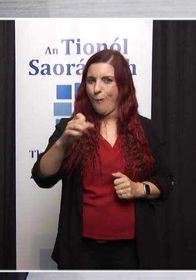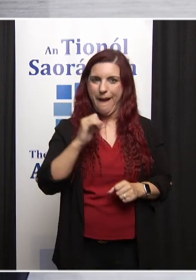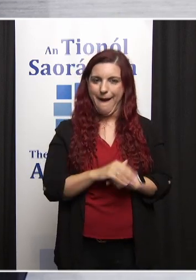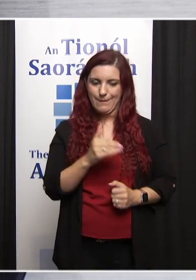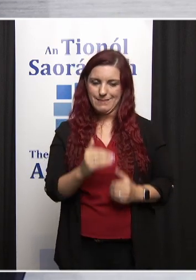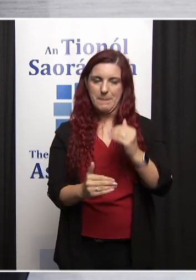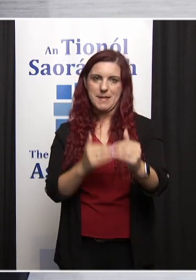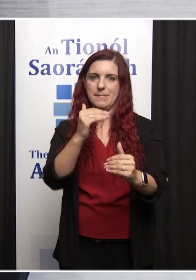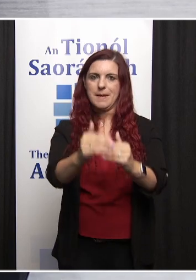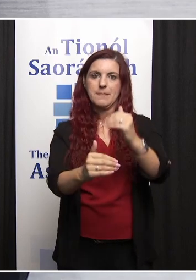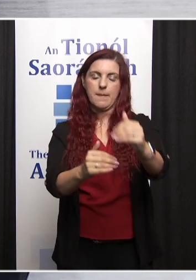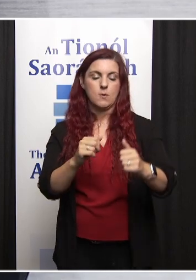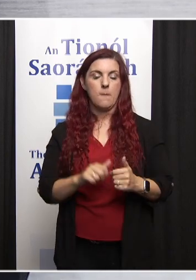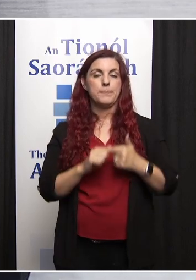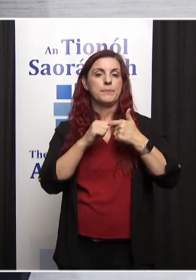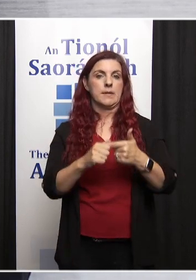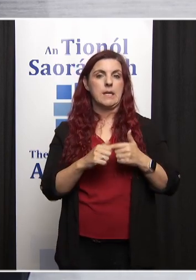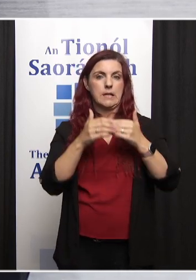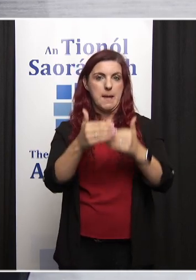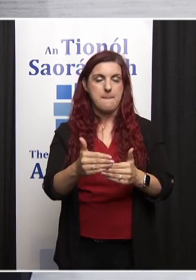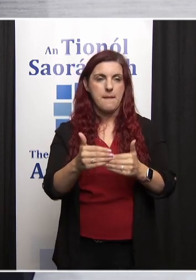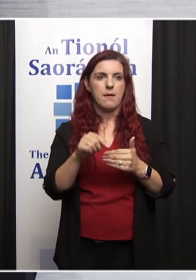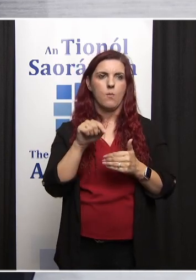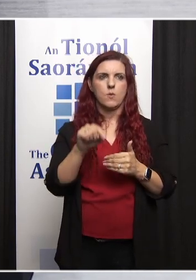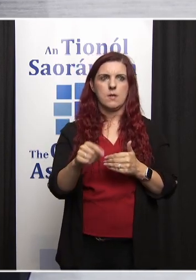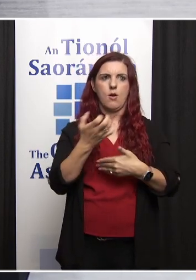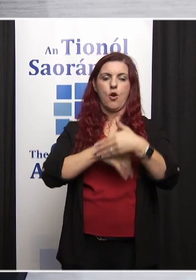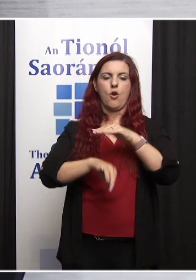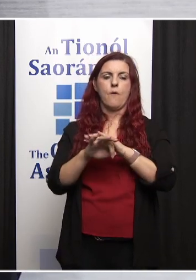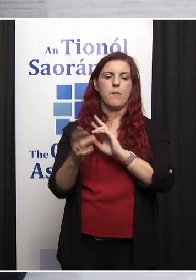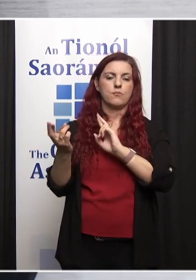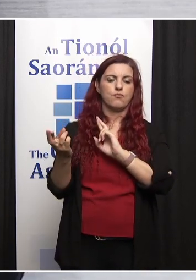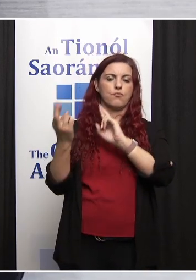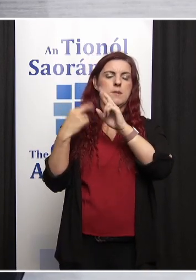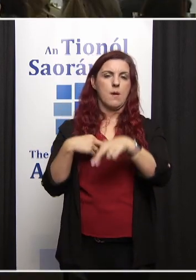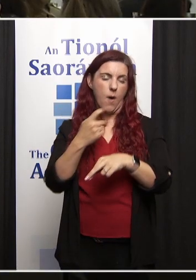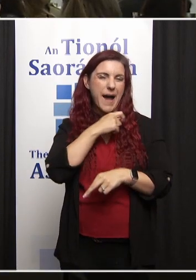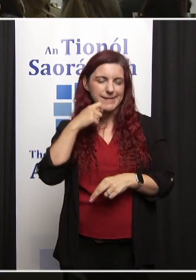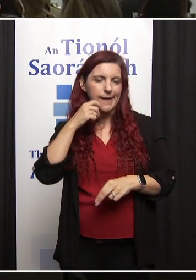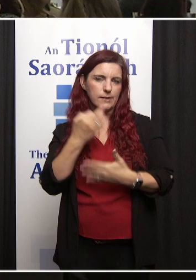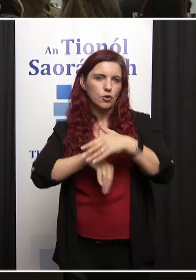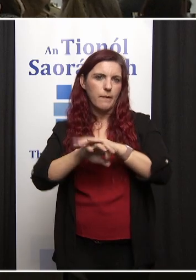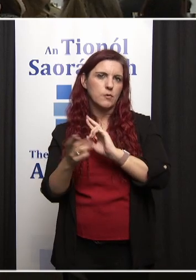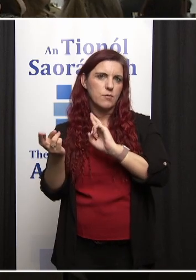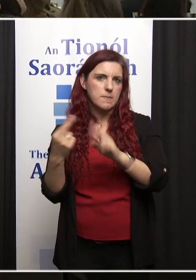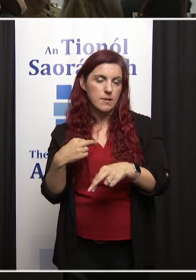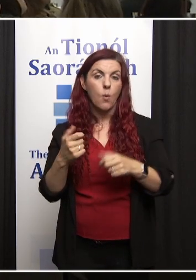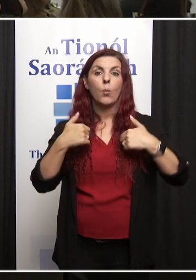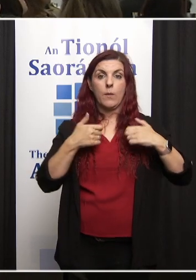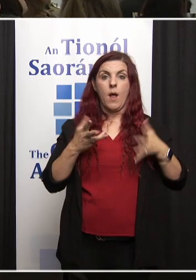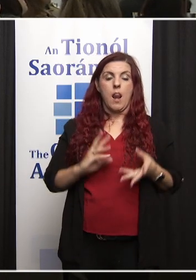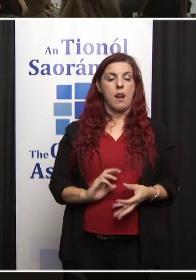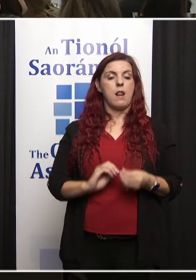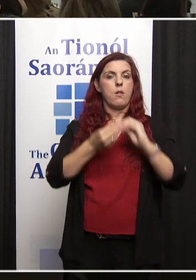briefly. Next, we have what's called our government response. What I call the government response. We make